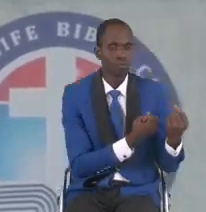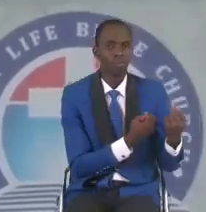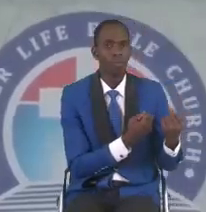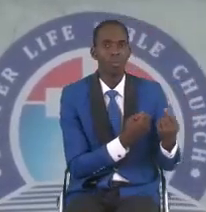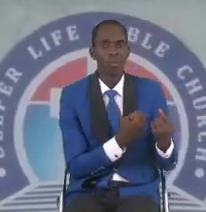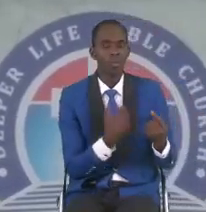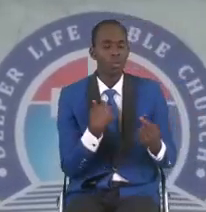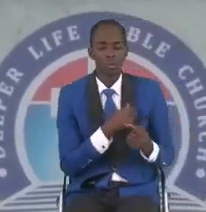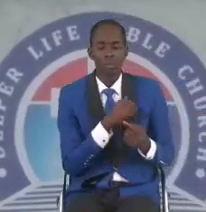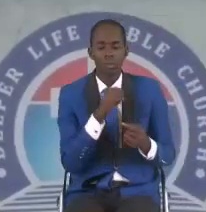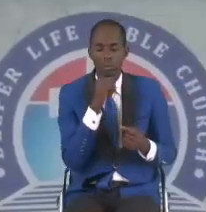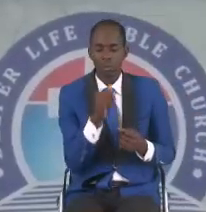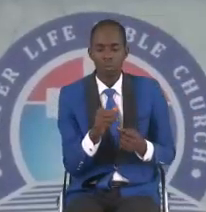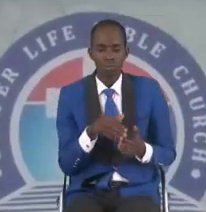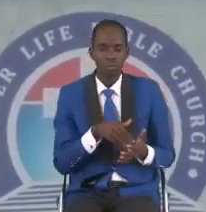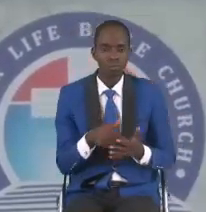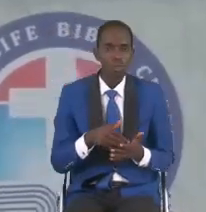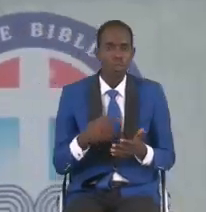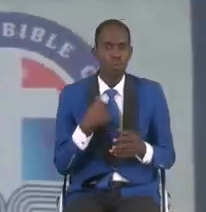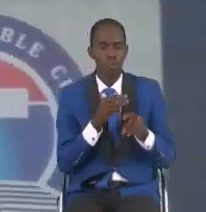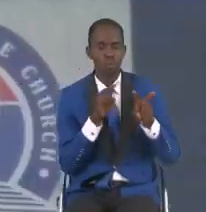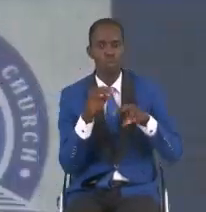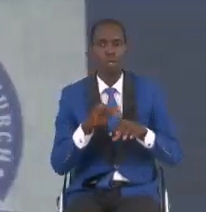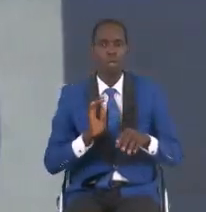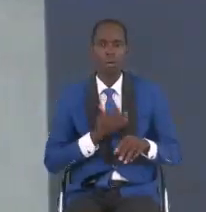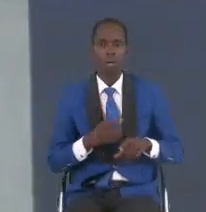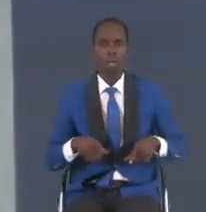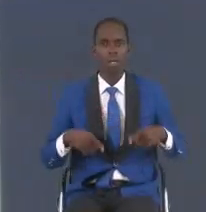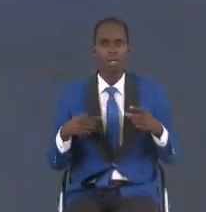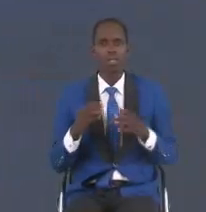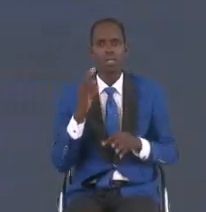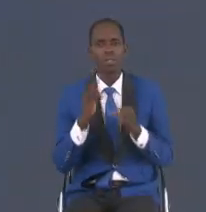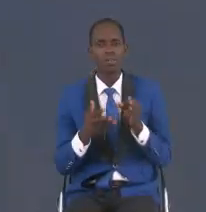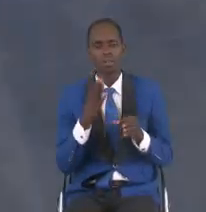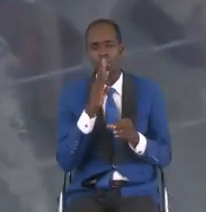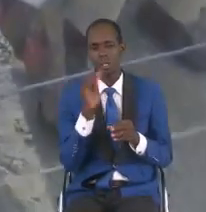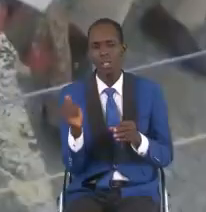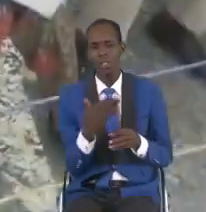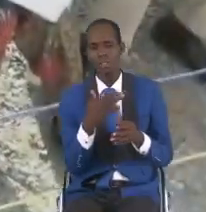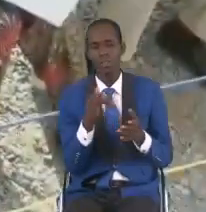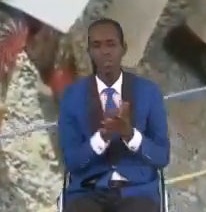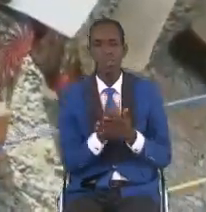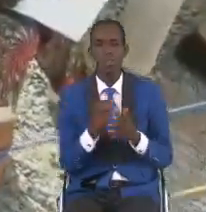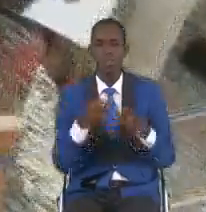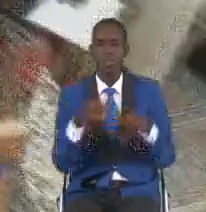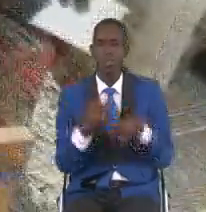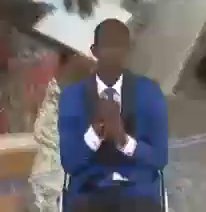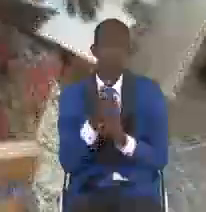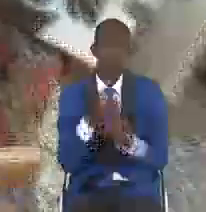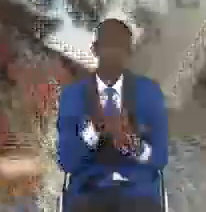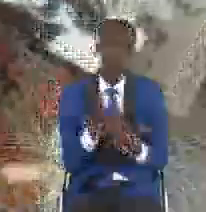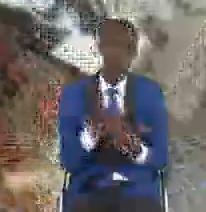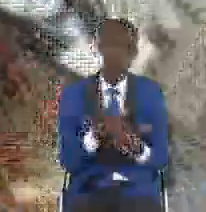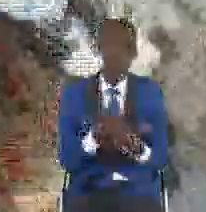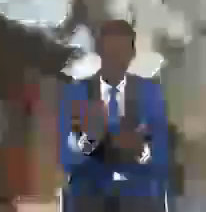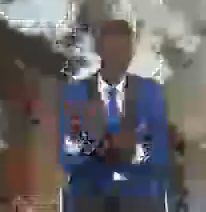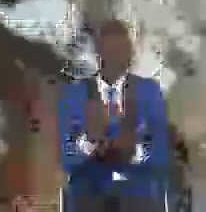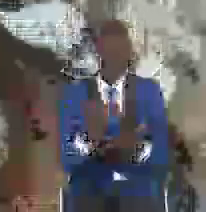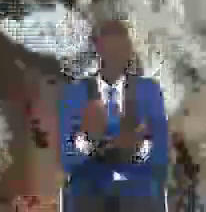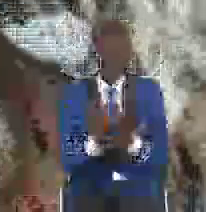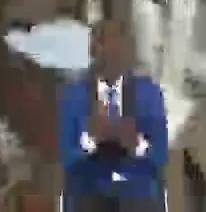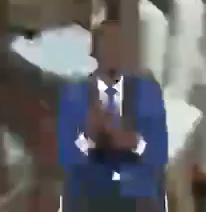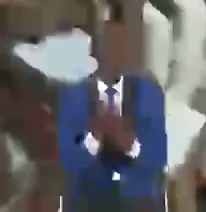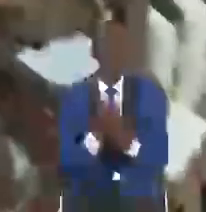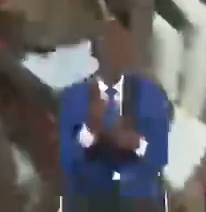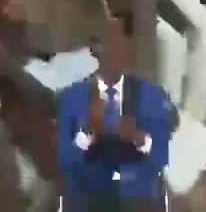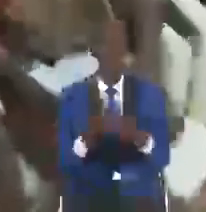We look at our lives, and if there's anything that weakens you, if there's anything that makes you to have